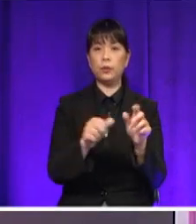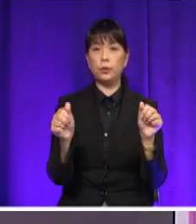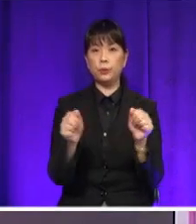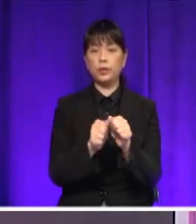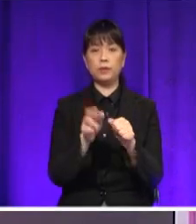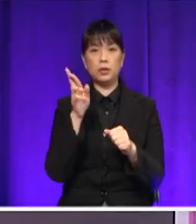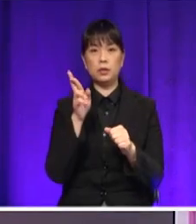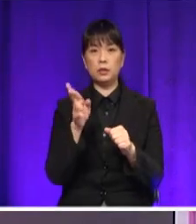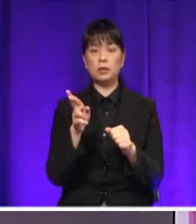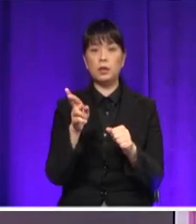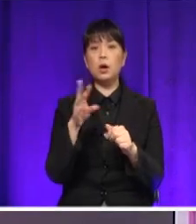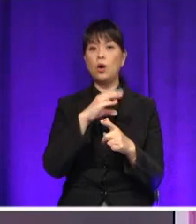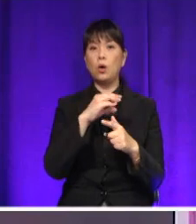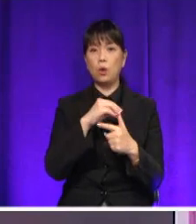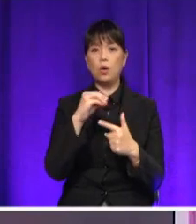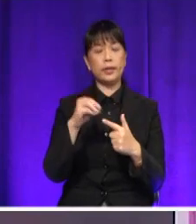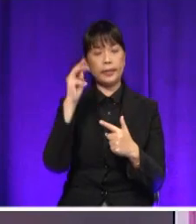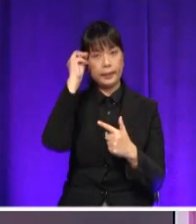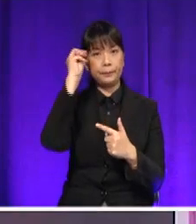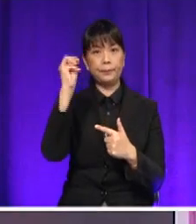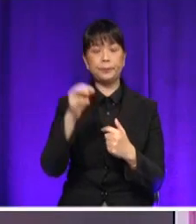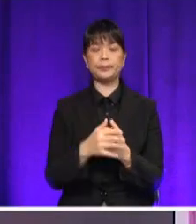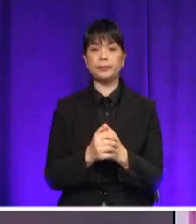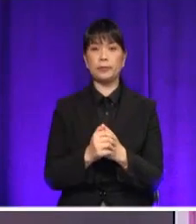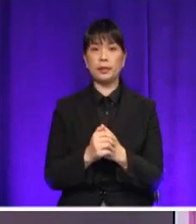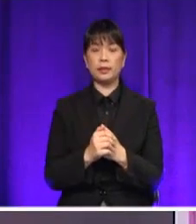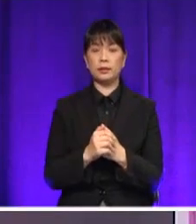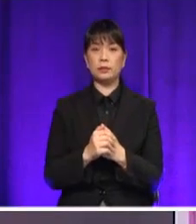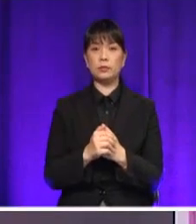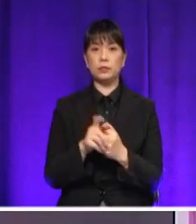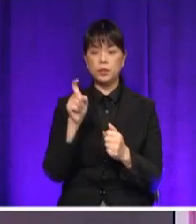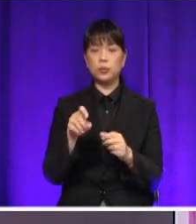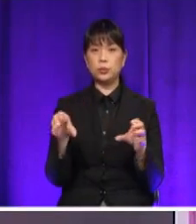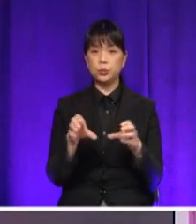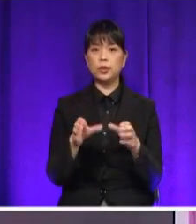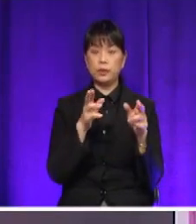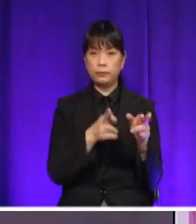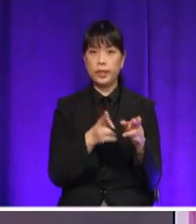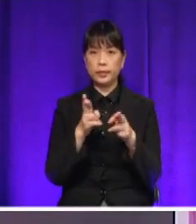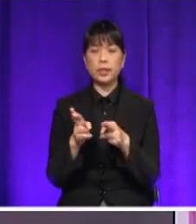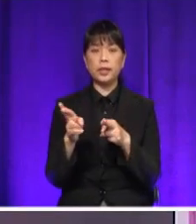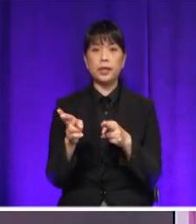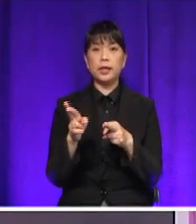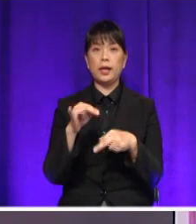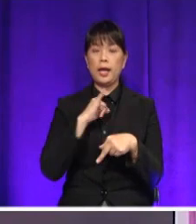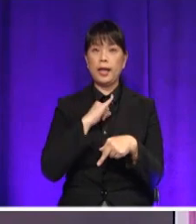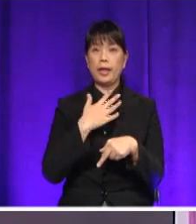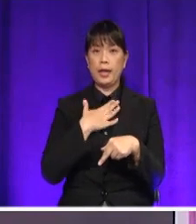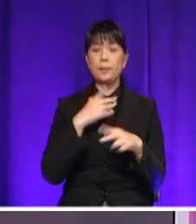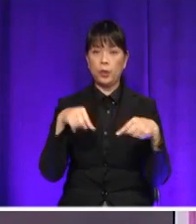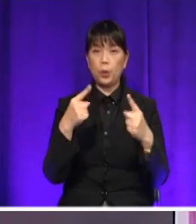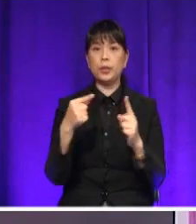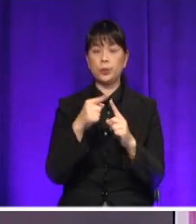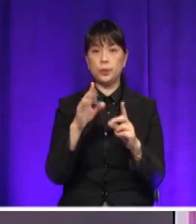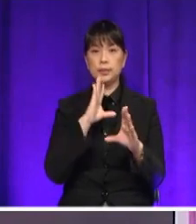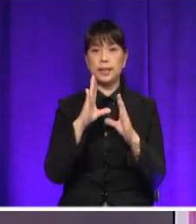speaking exam, you will have some kind of arrangement. Okay, I'm going to say this, and then I agree, and then I will